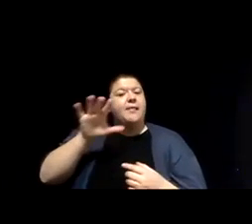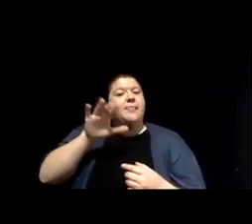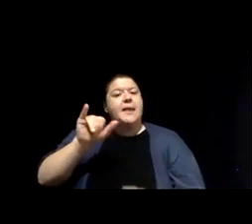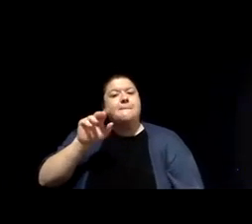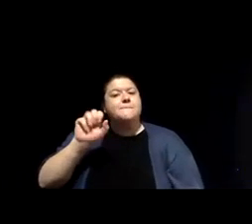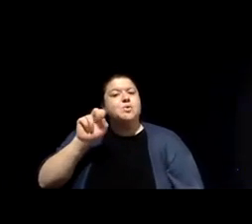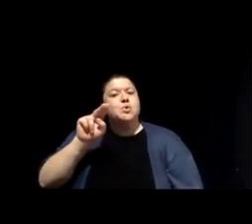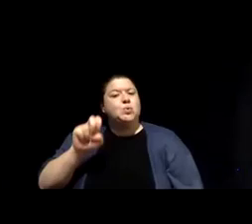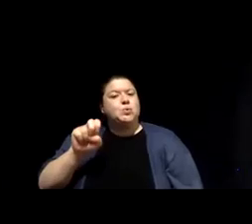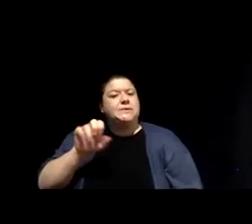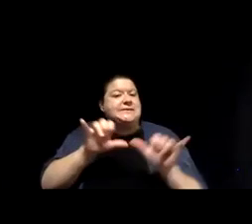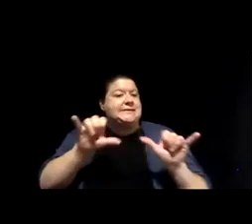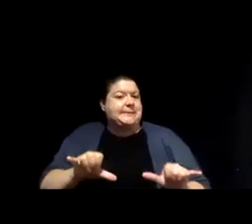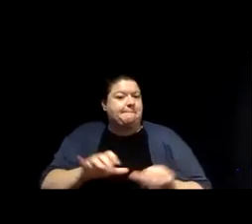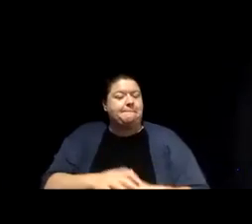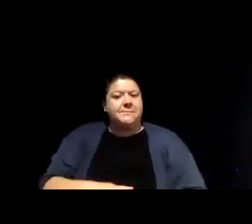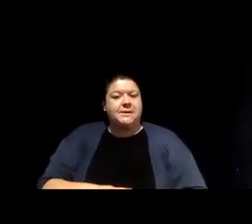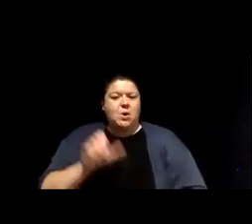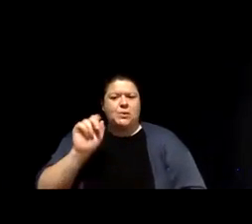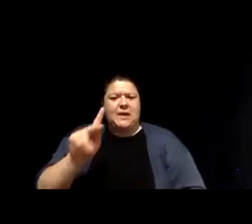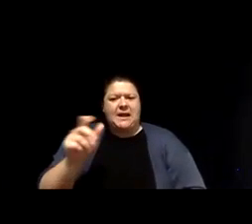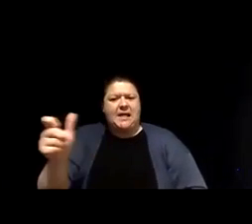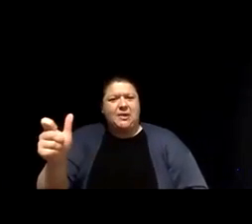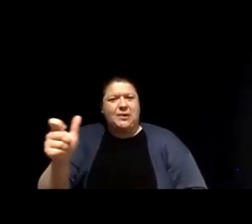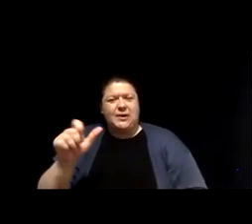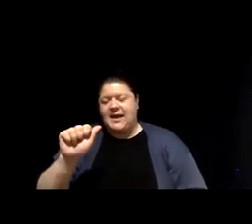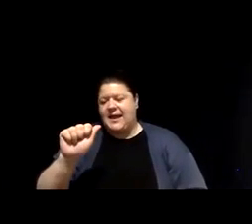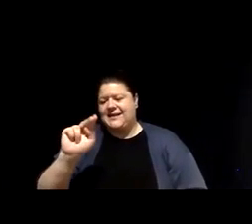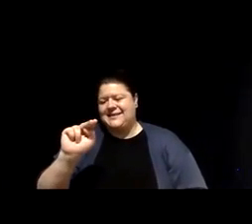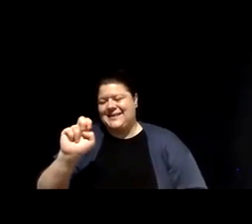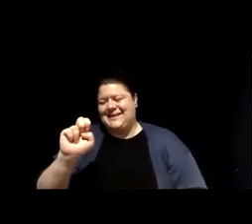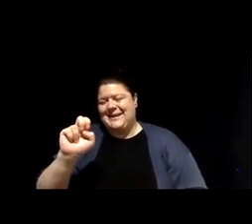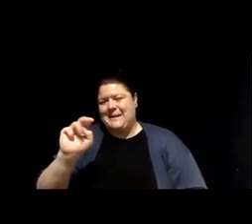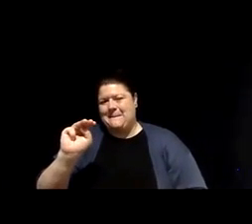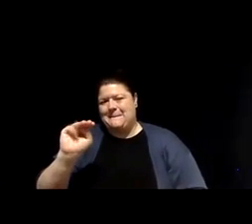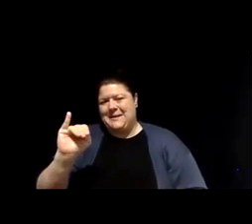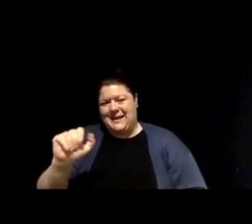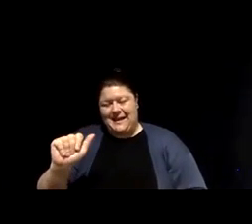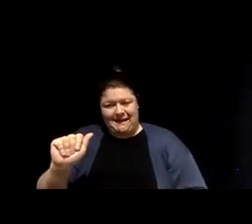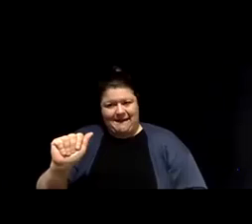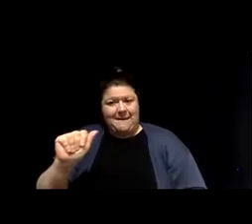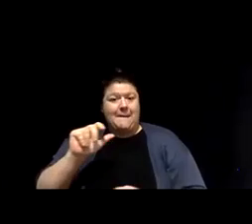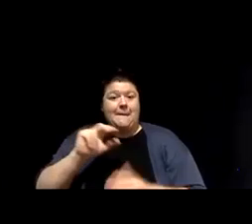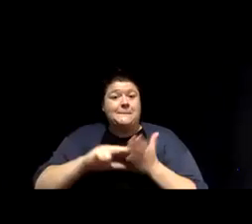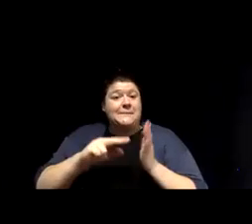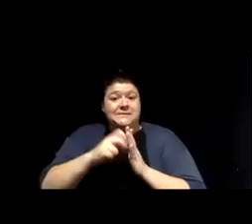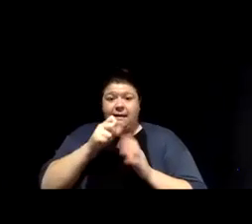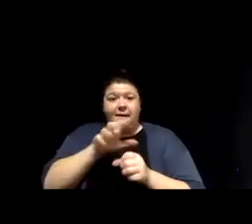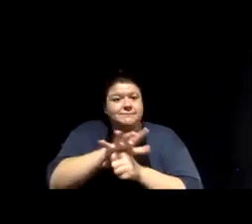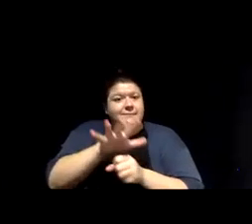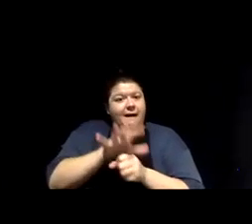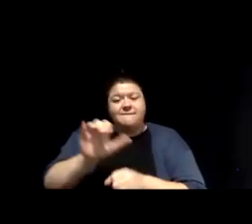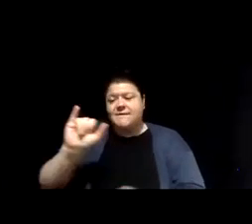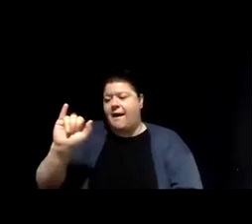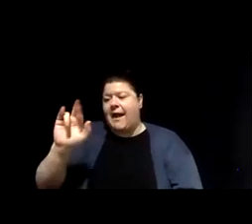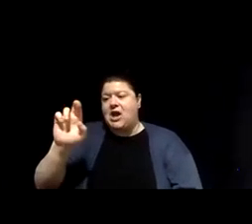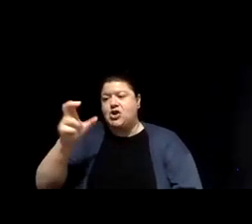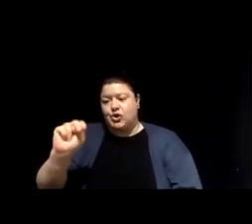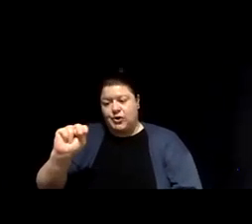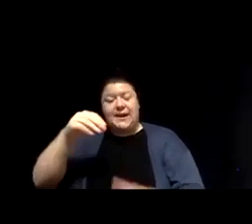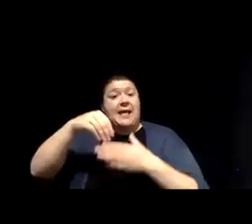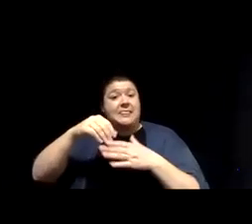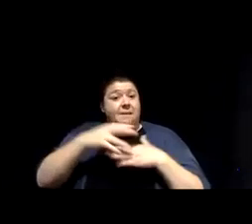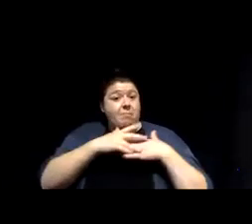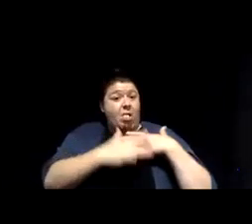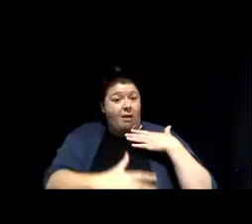What is another, okay, so anemia is a deficiency of iron in the blood, and that causes people to be weak. And that